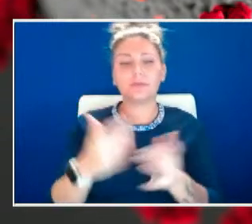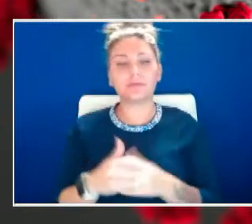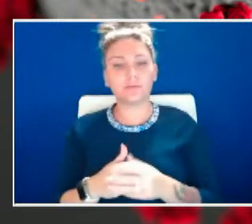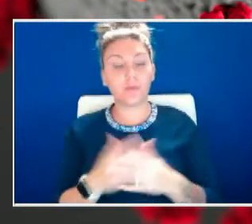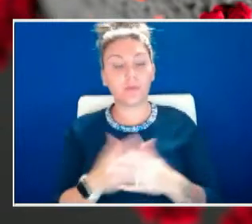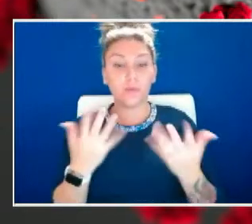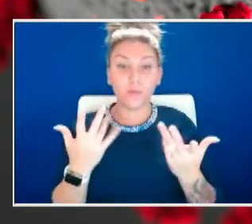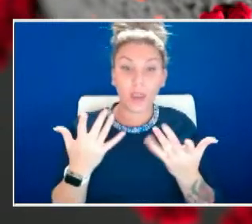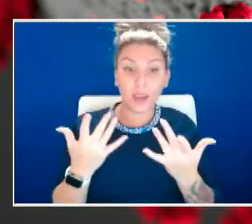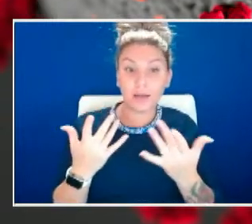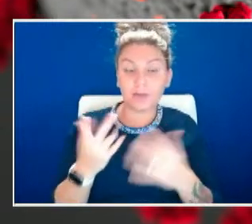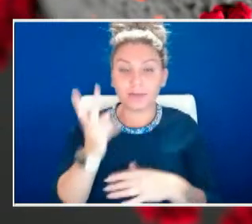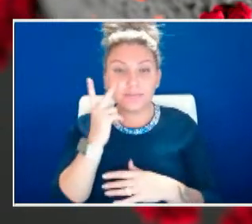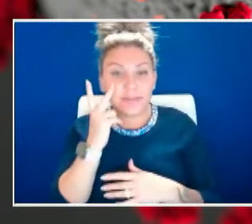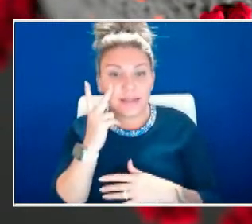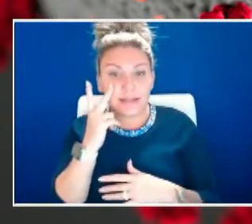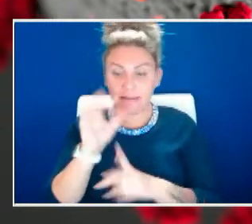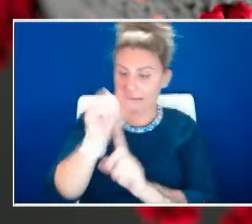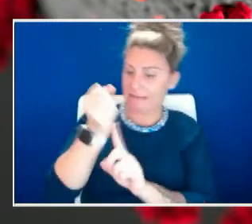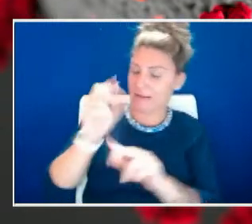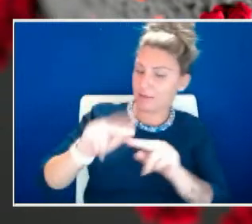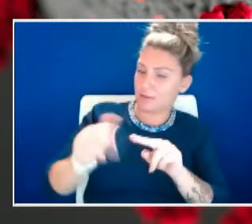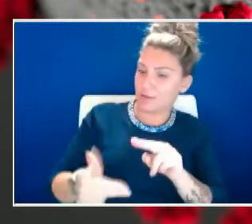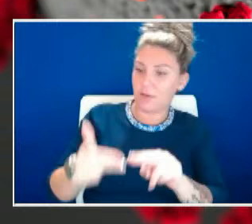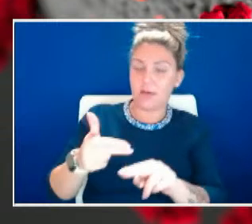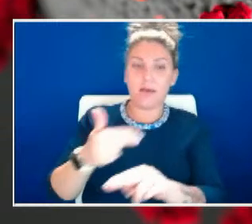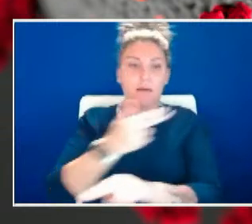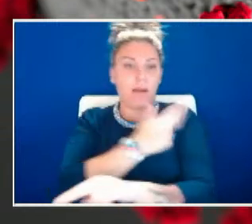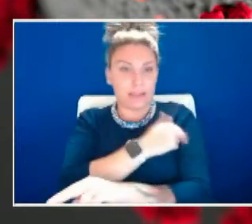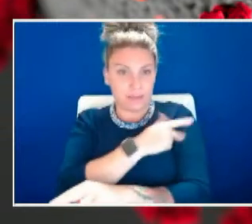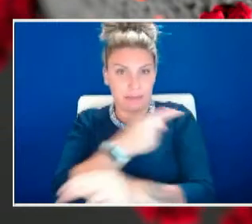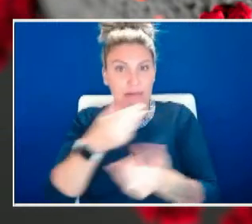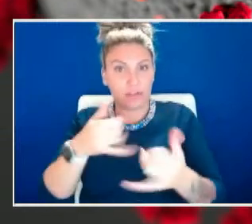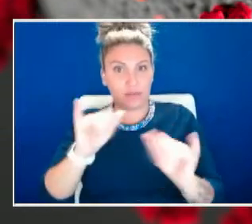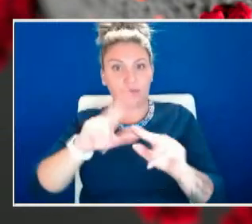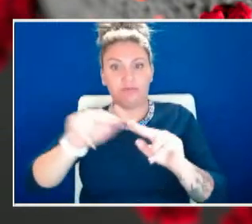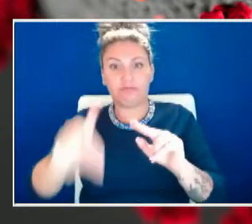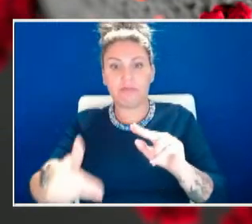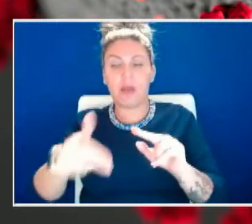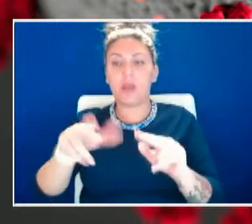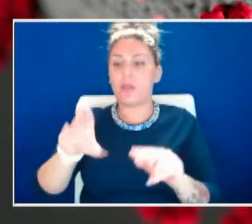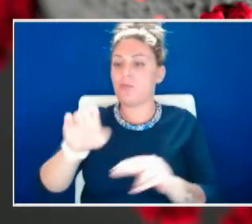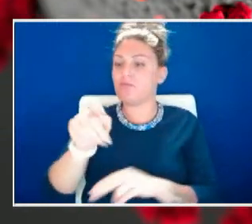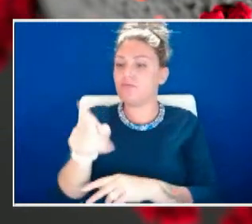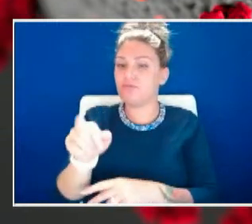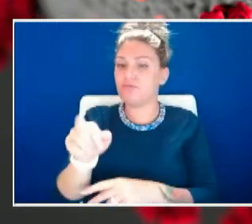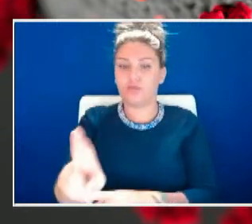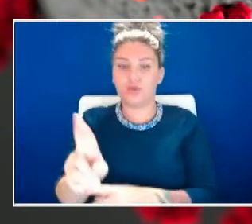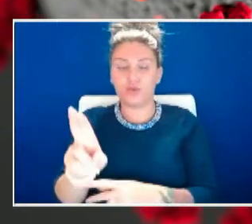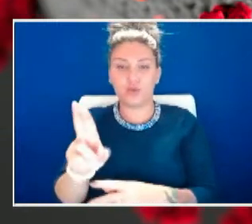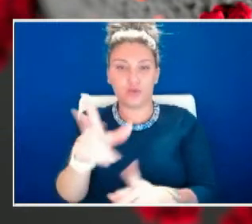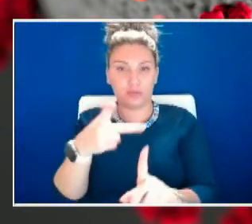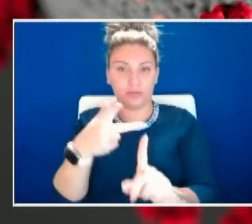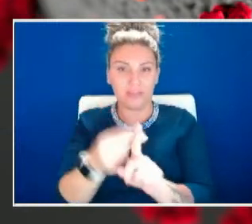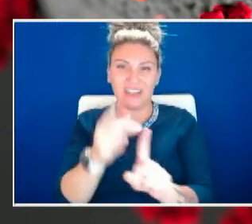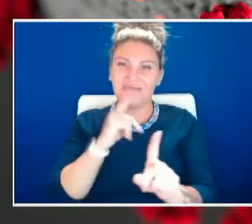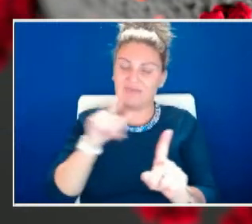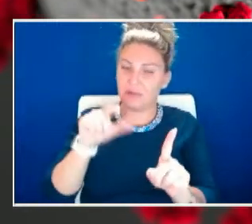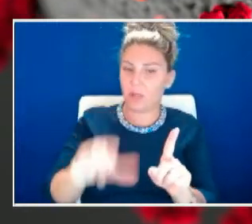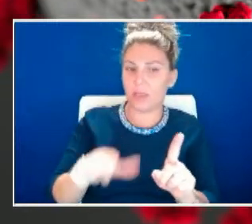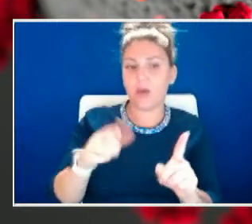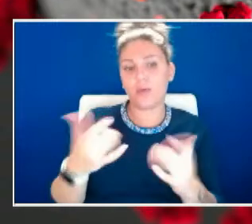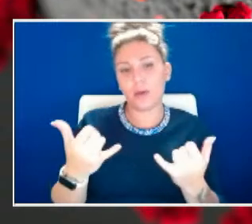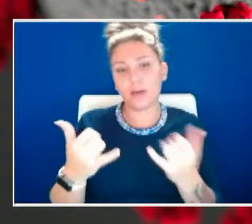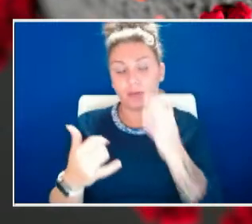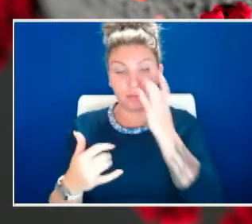to see, cases are going down, hospitalizations still going down. Booster uptake, however, around the nation is quite low. But